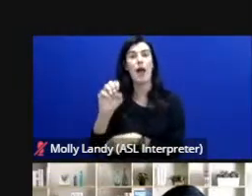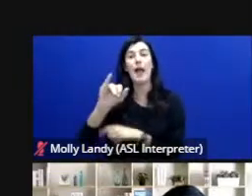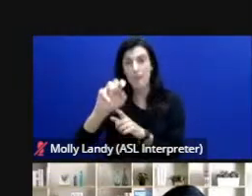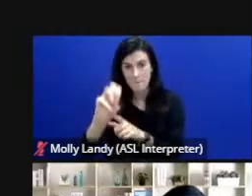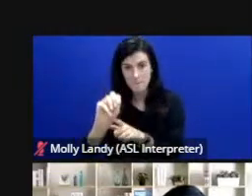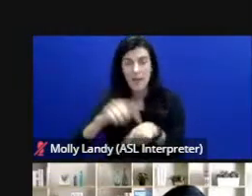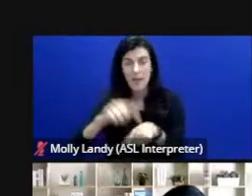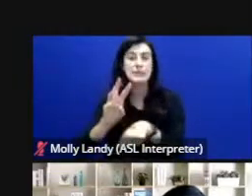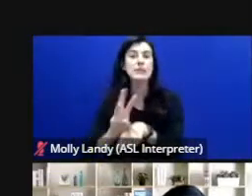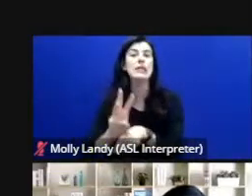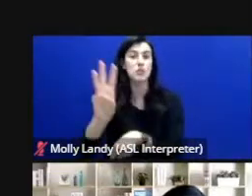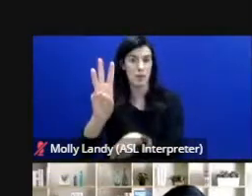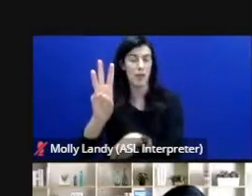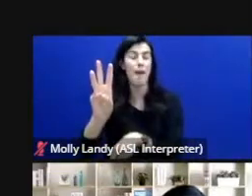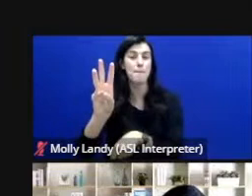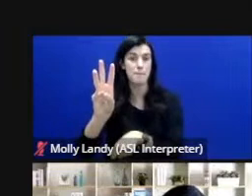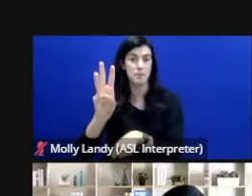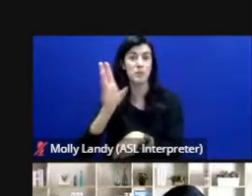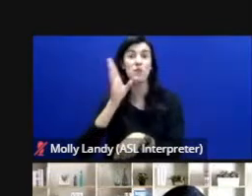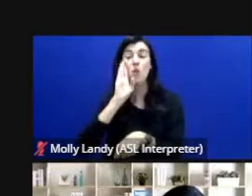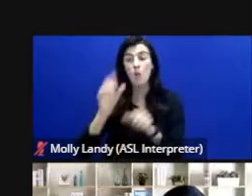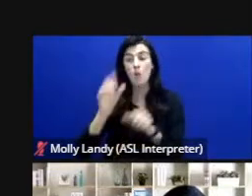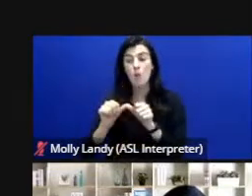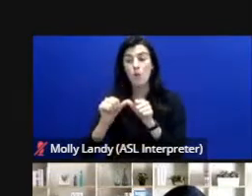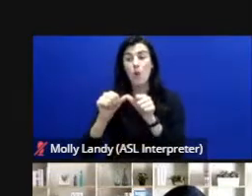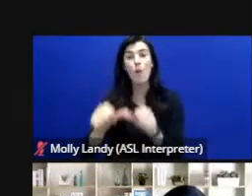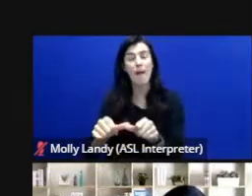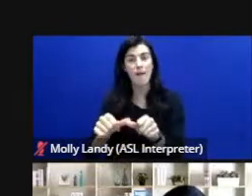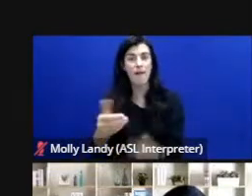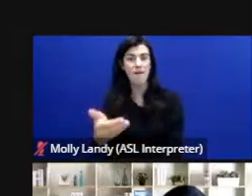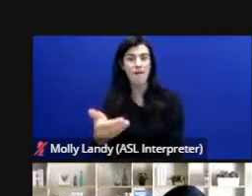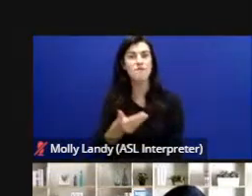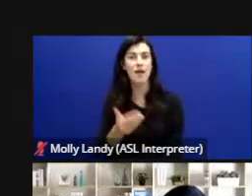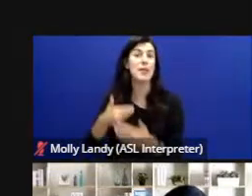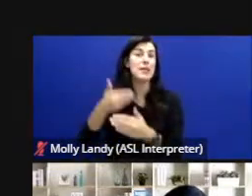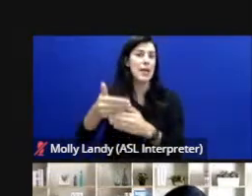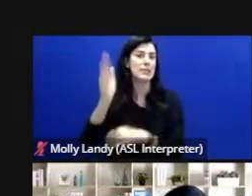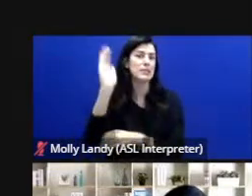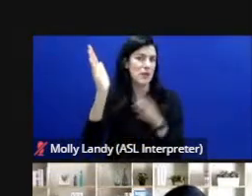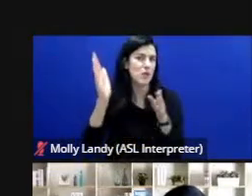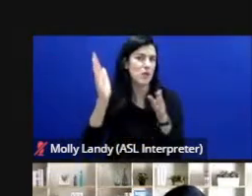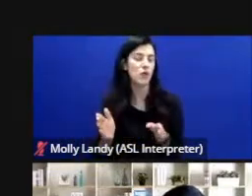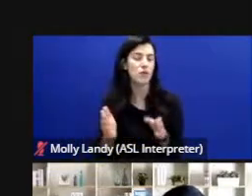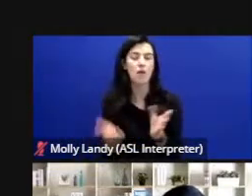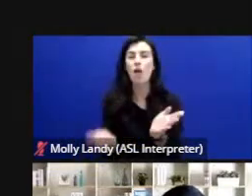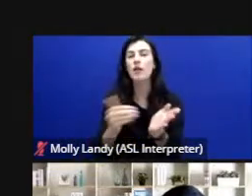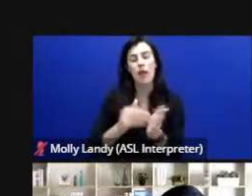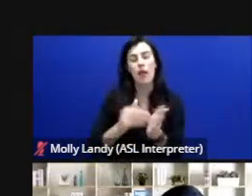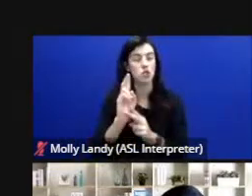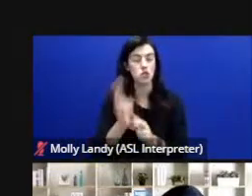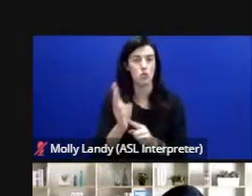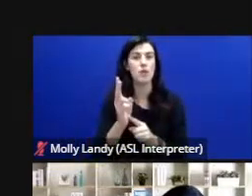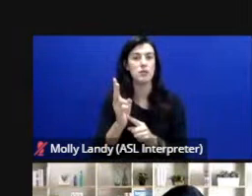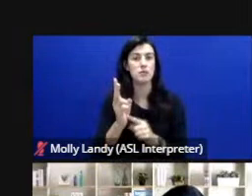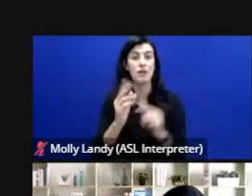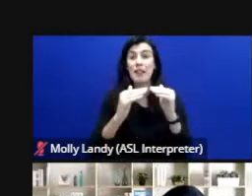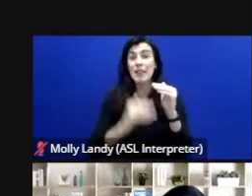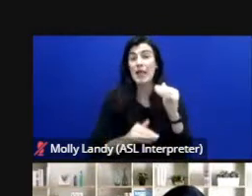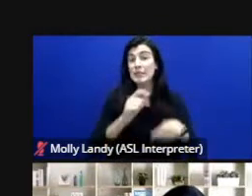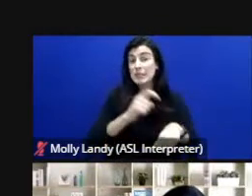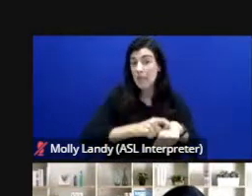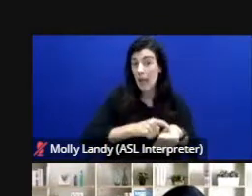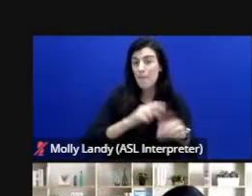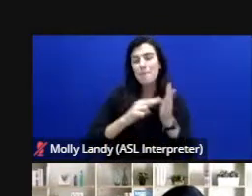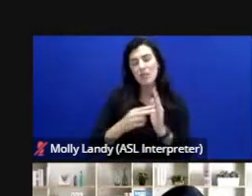p.m. So let's go ahead and invite the next speaker. And again, 2 minutes. The less time you use, the more people